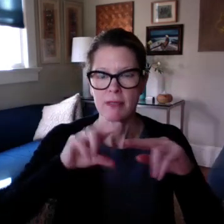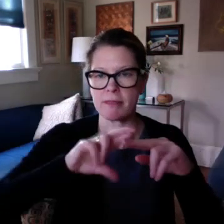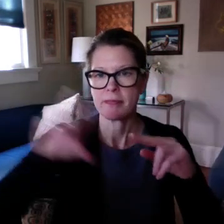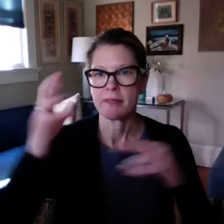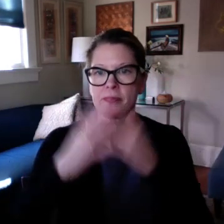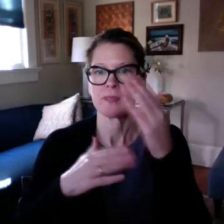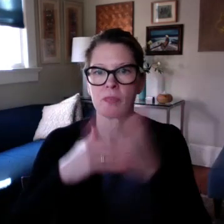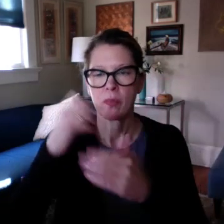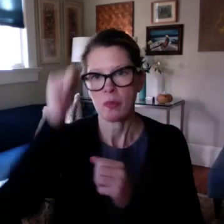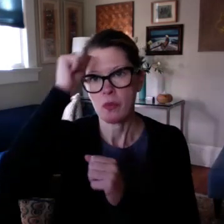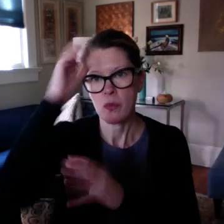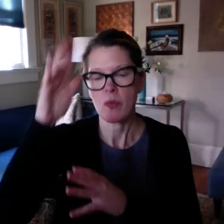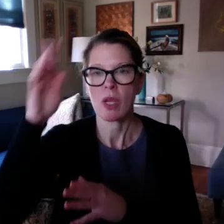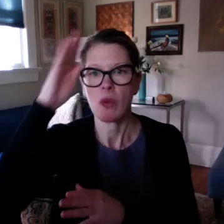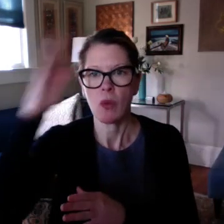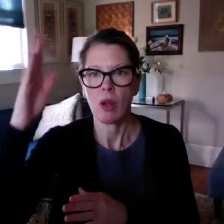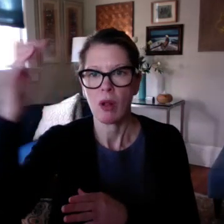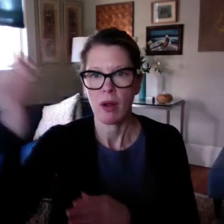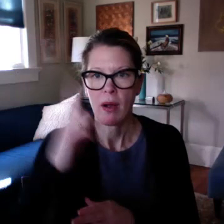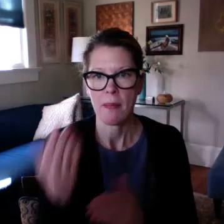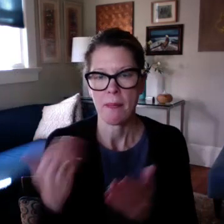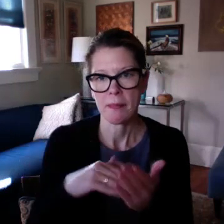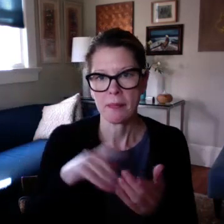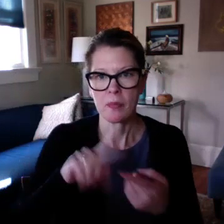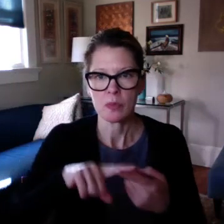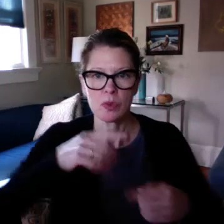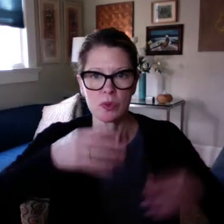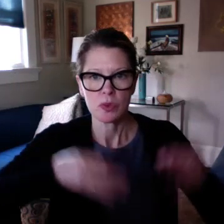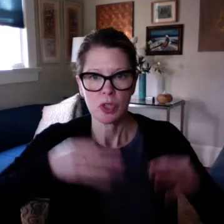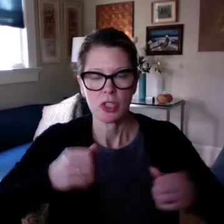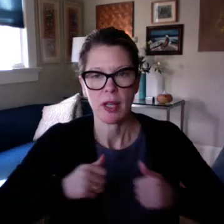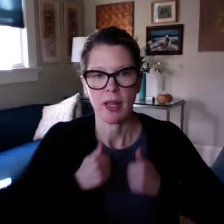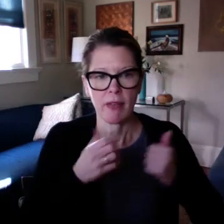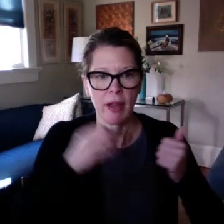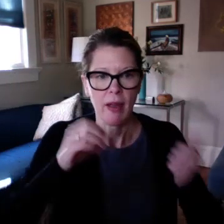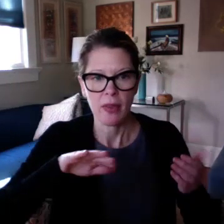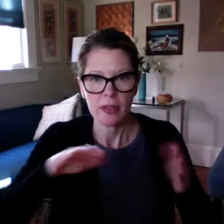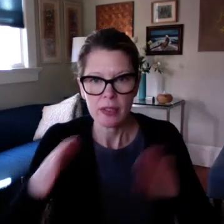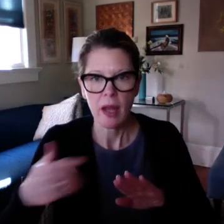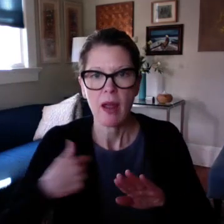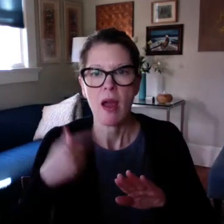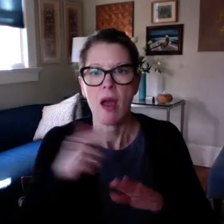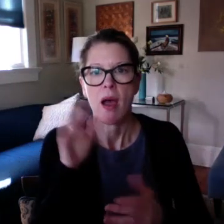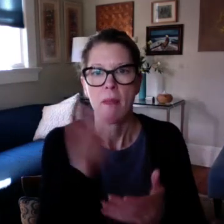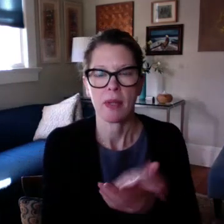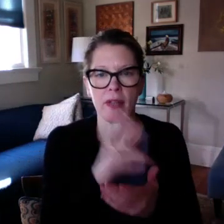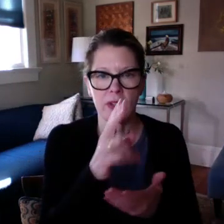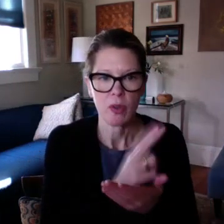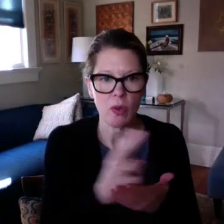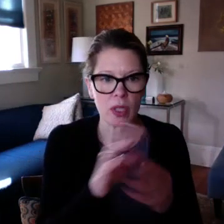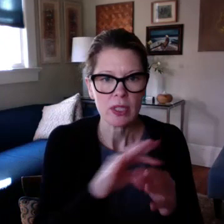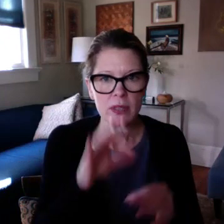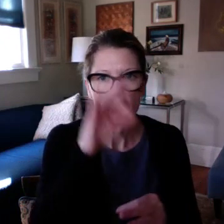Father. He will come again to judge the living and the dead. I believe in the Holy Spirit, the